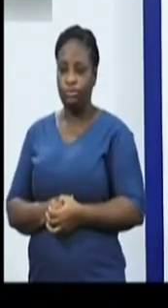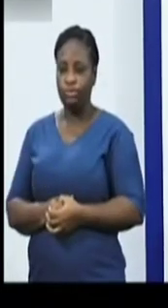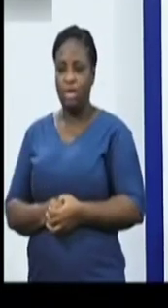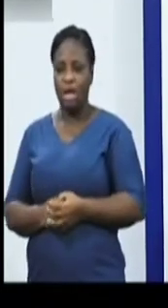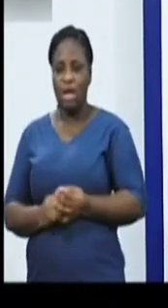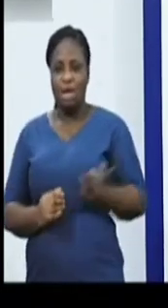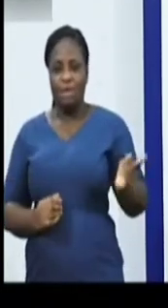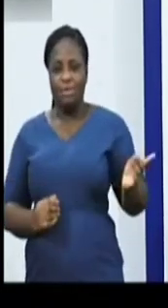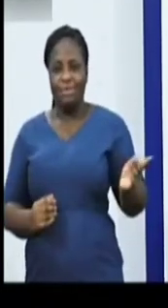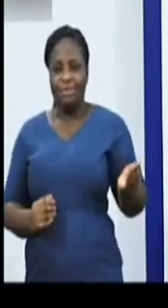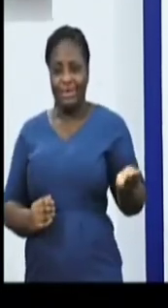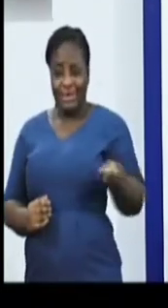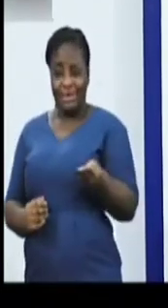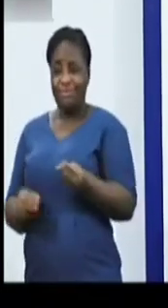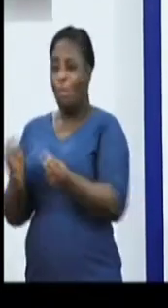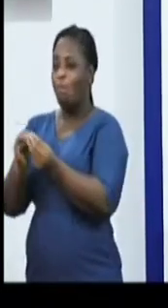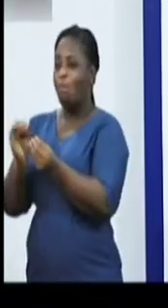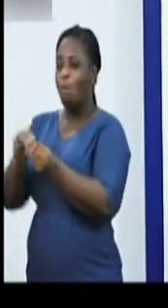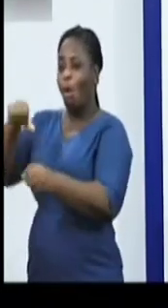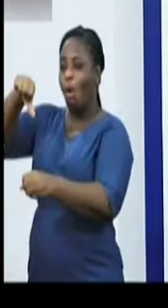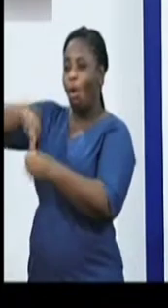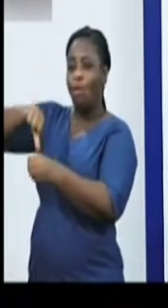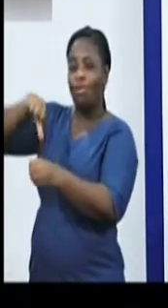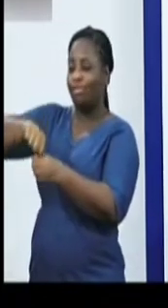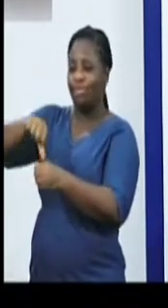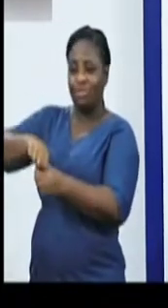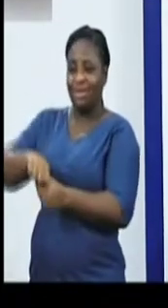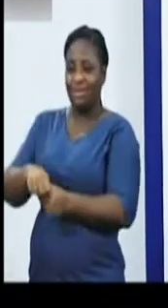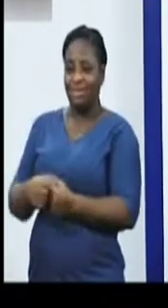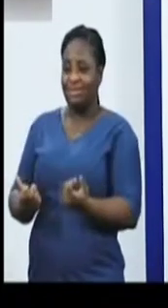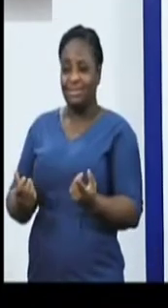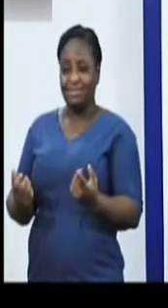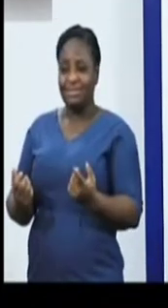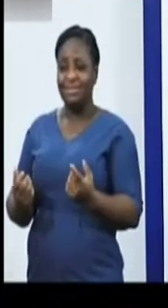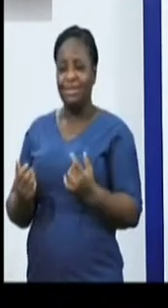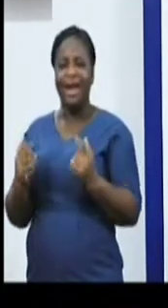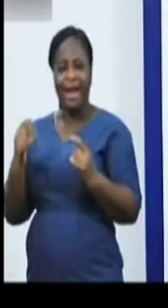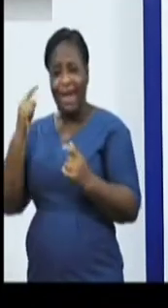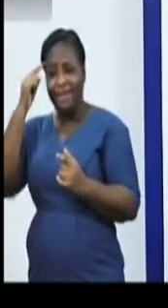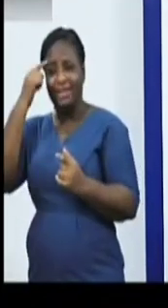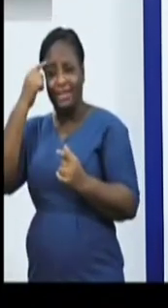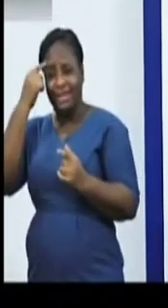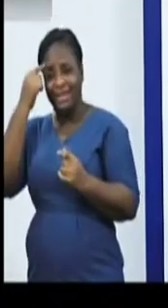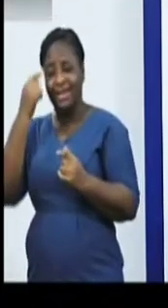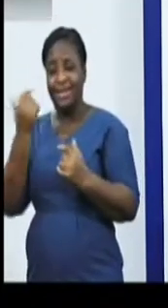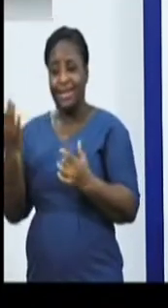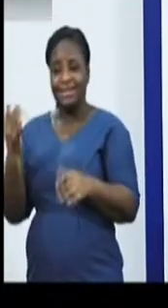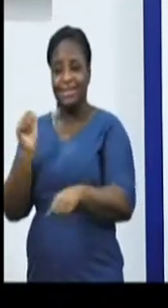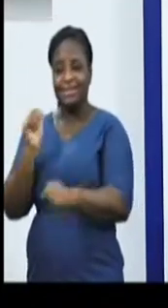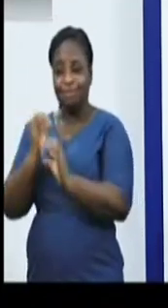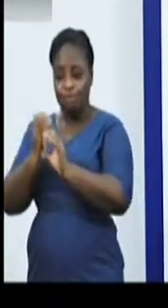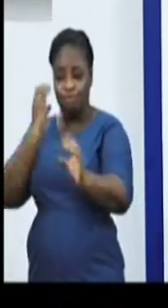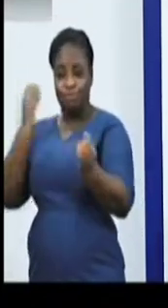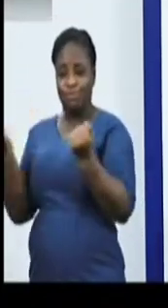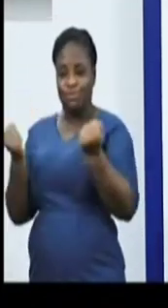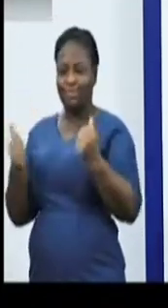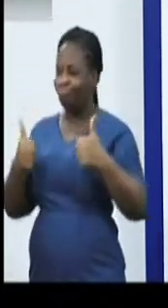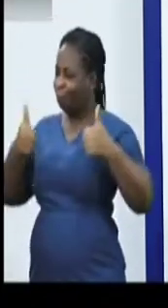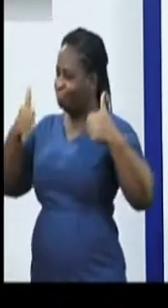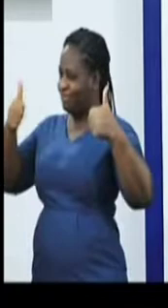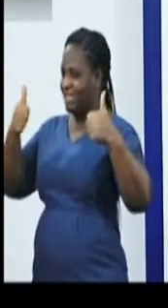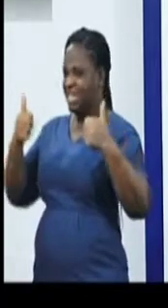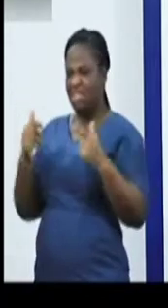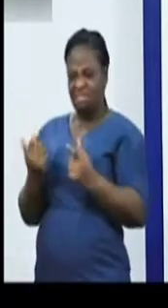We've given ample fuel, and it looks like the operation went very well yesterday. This morning,